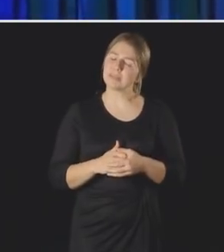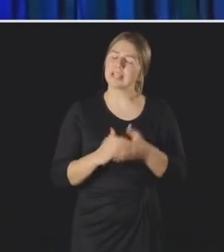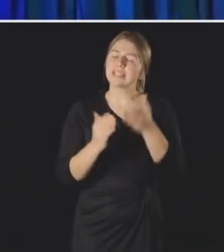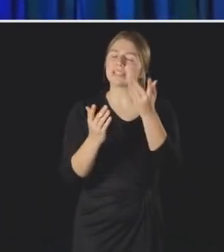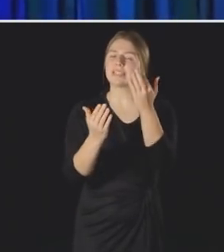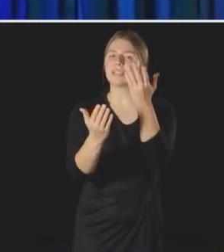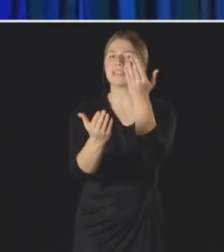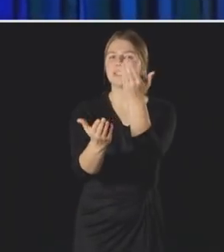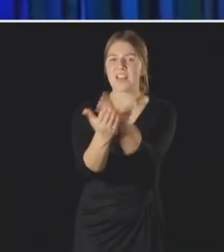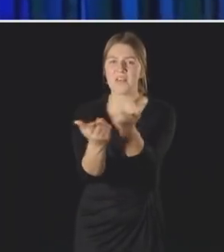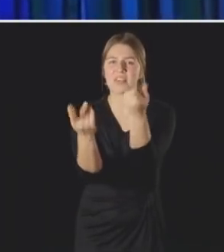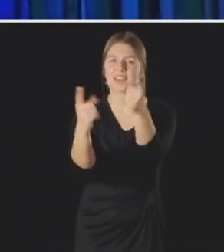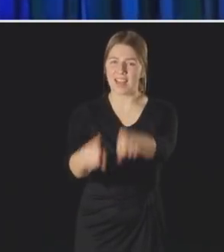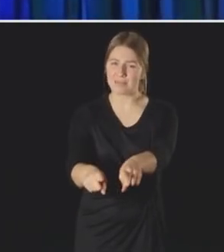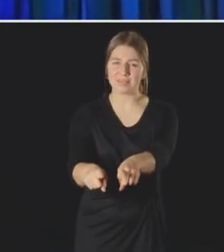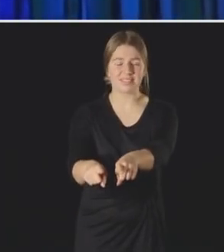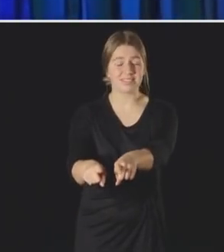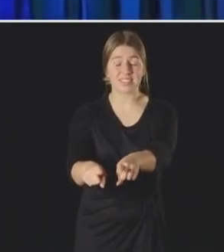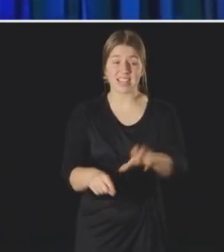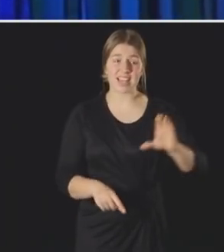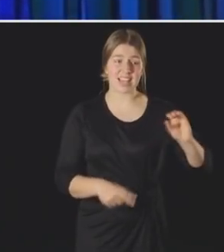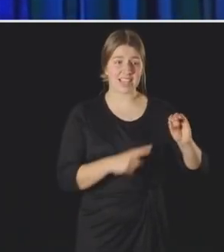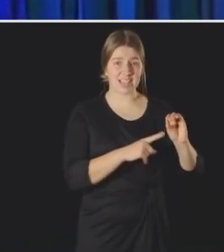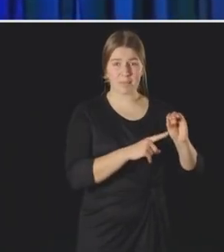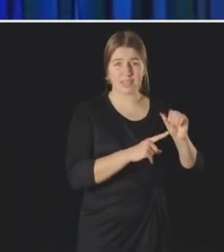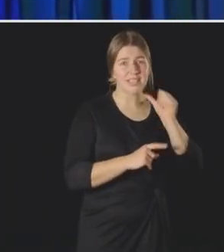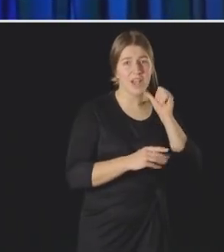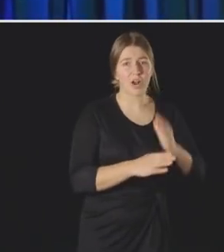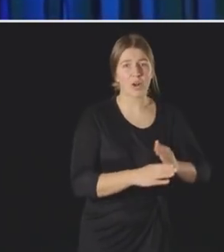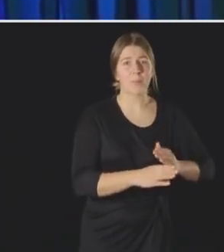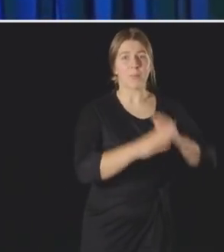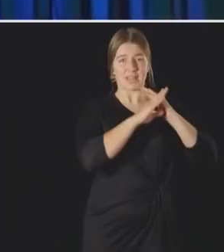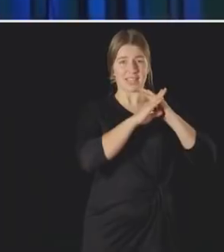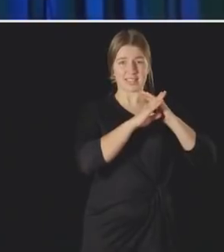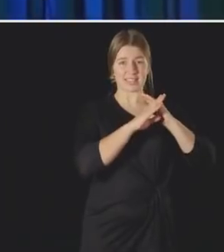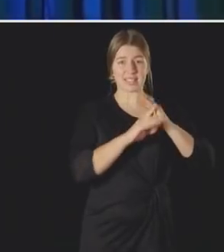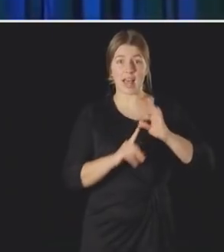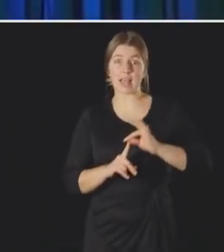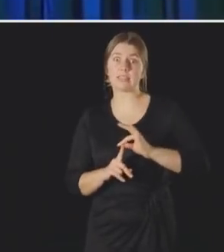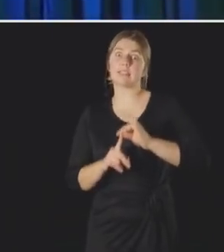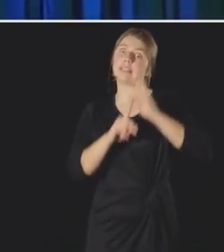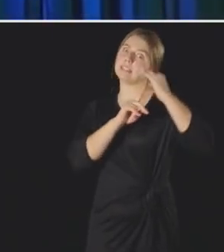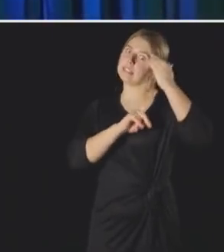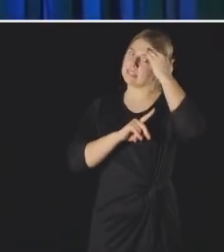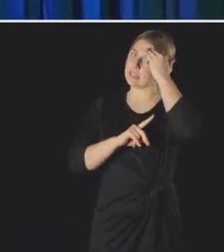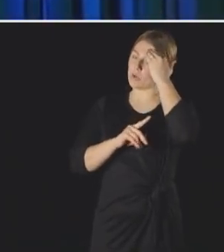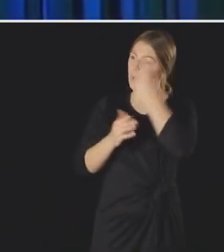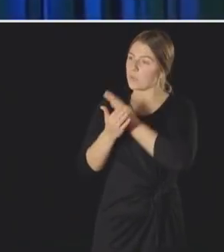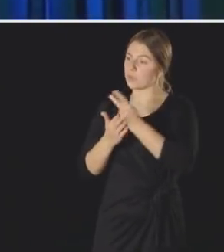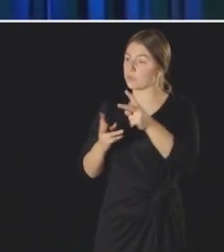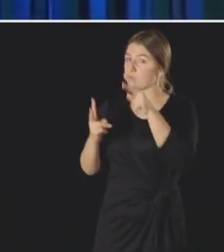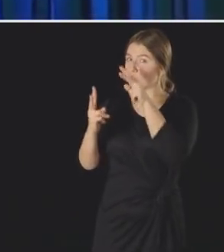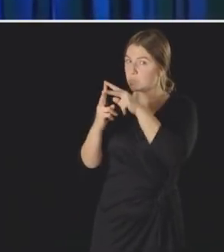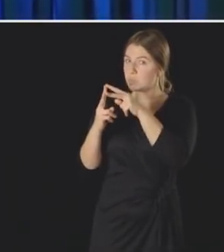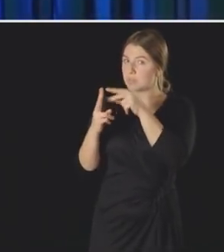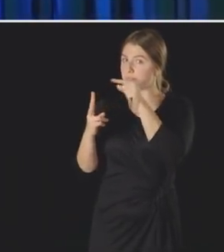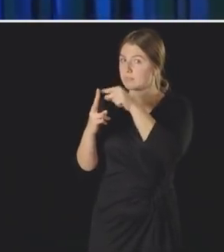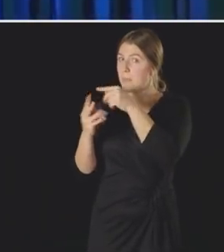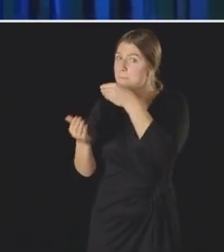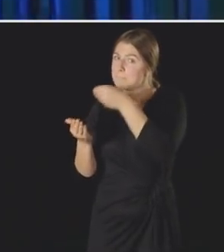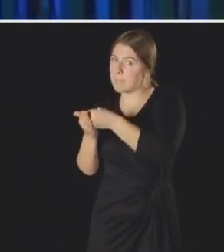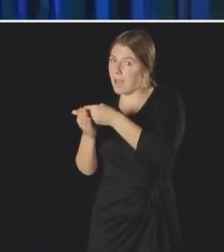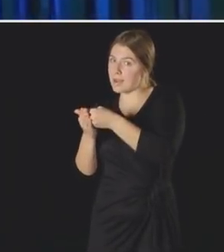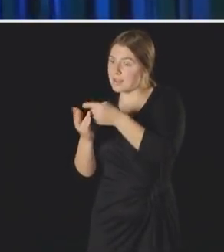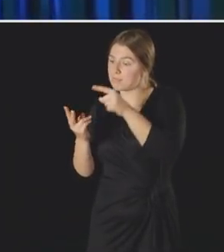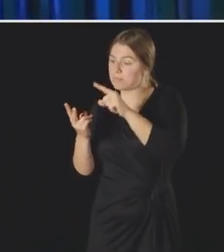to protect us as consumers unless they know they're going to lose money or credibility. We must